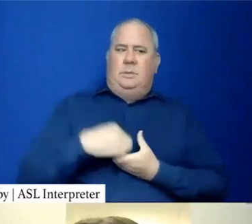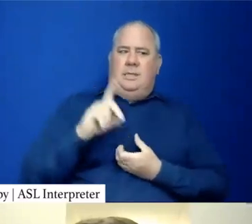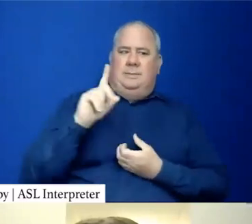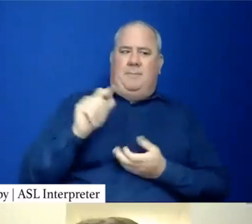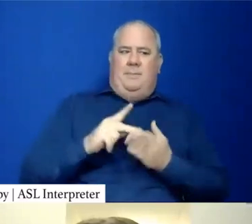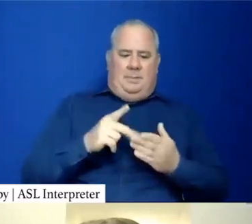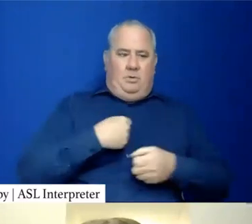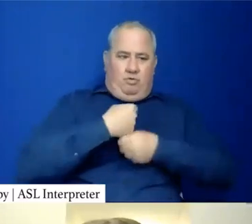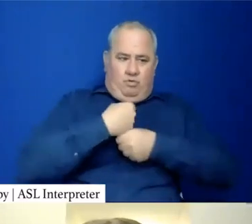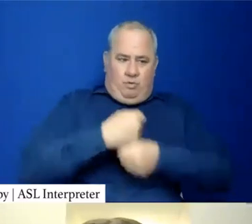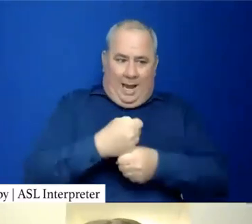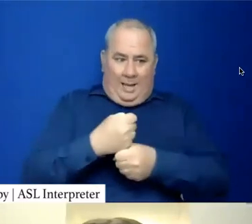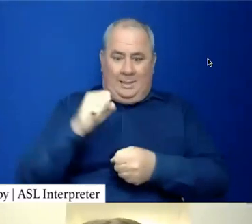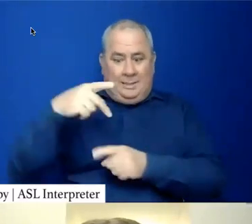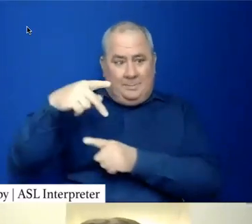to be let in